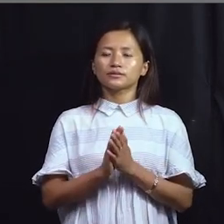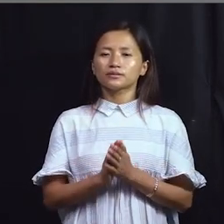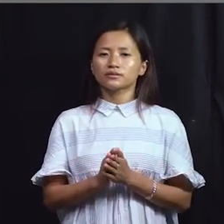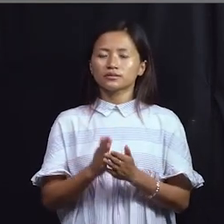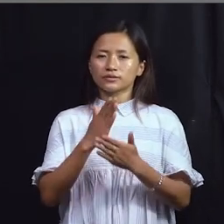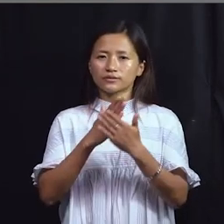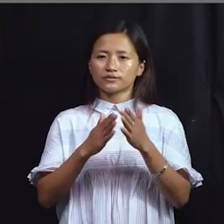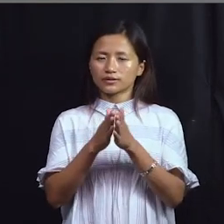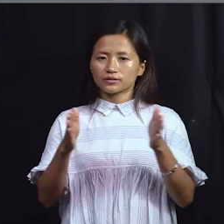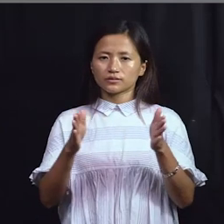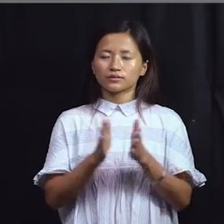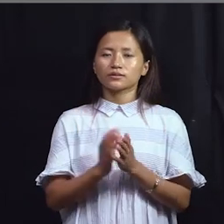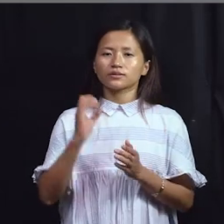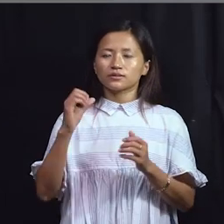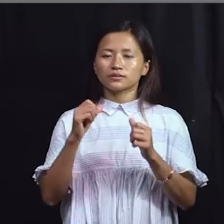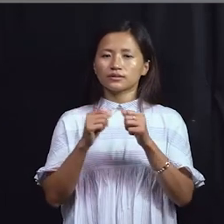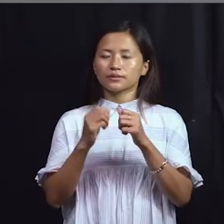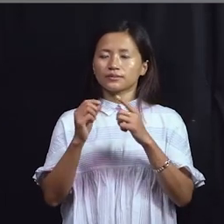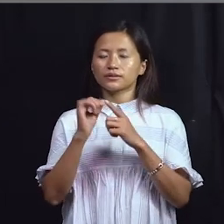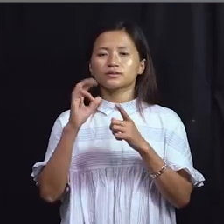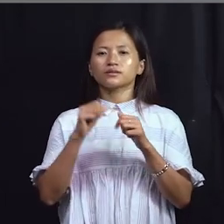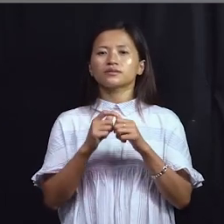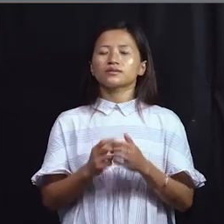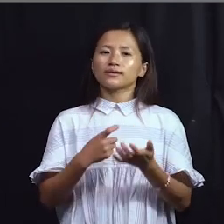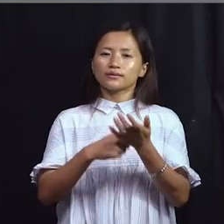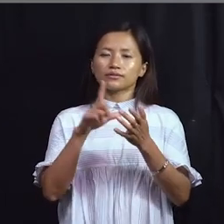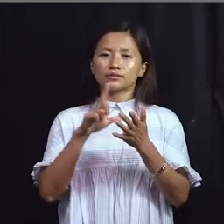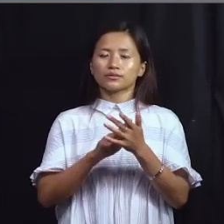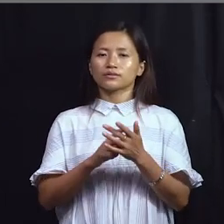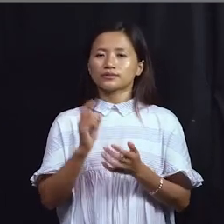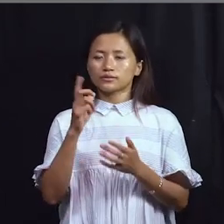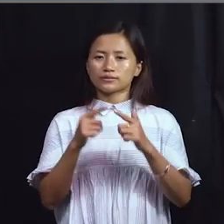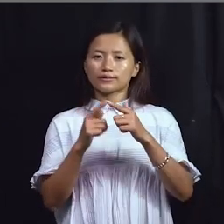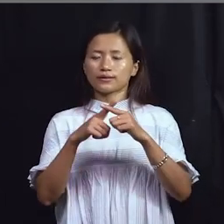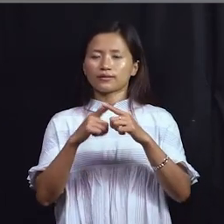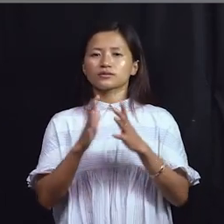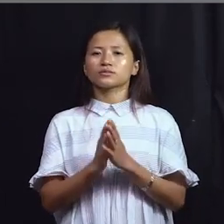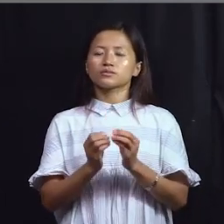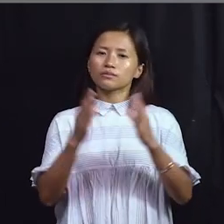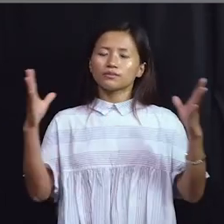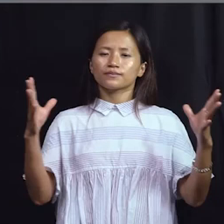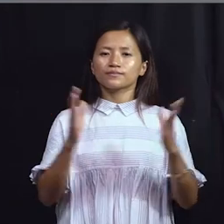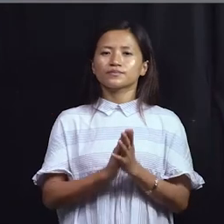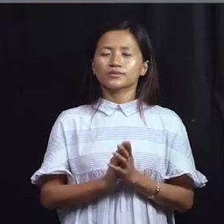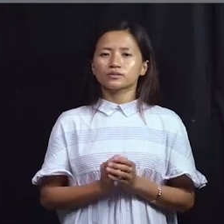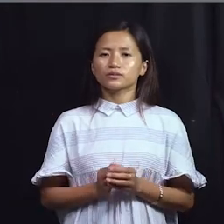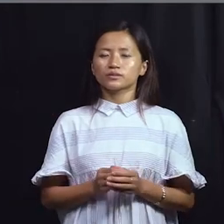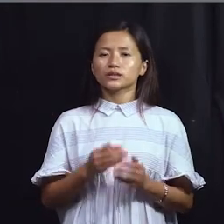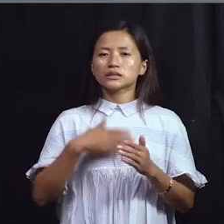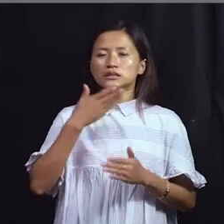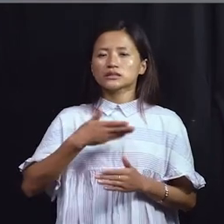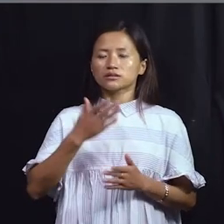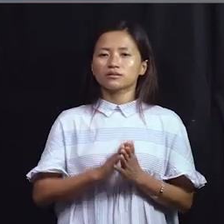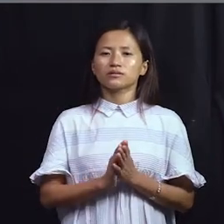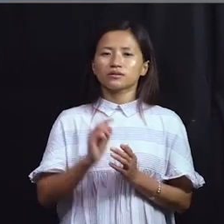into revenue receipts and capital receipts. Later on, this revenue receipts is divided into tax and non-tax, so many, which we will explain